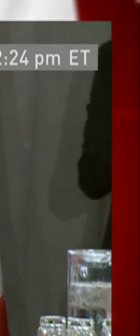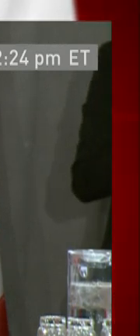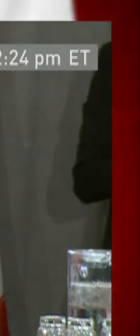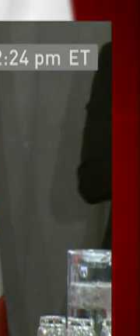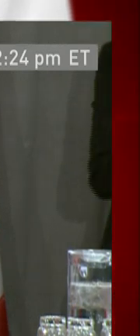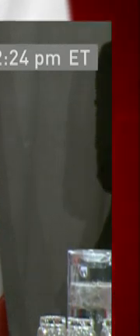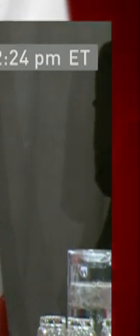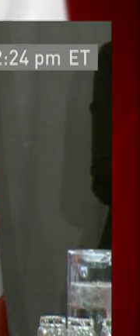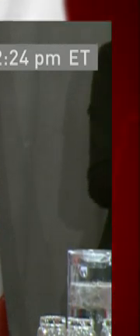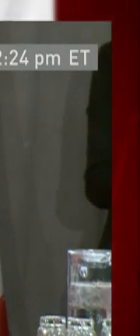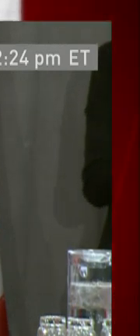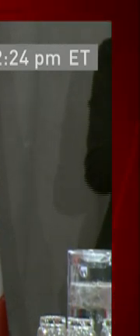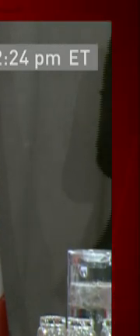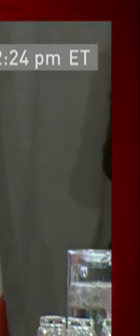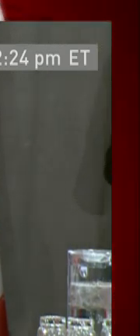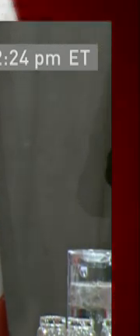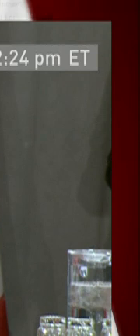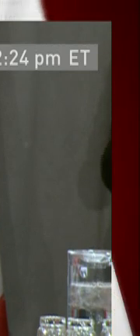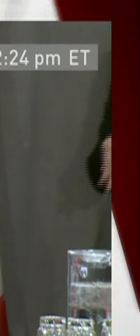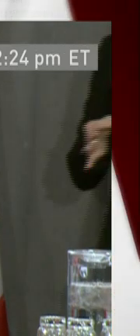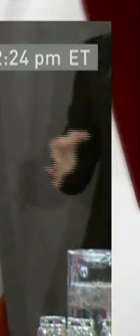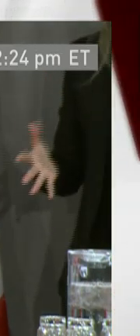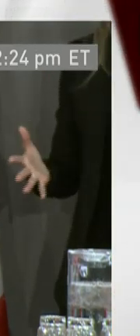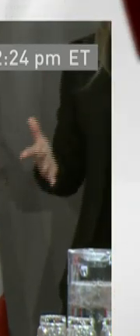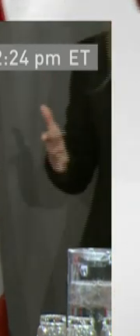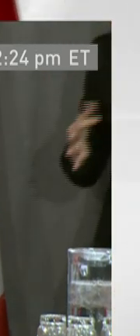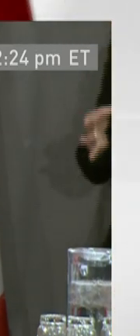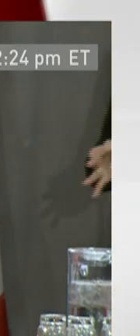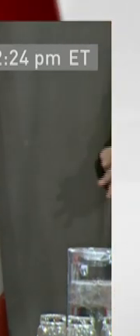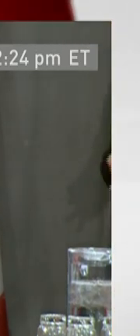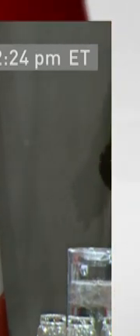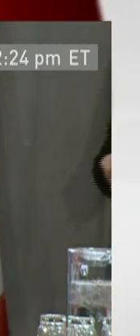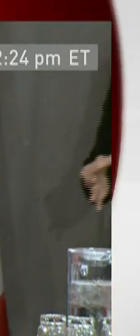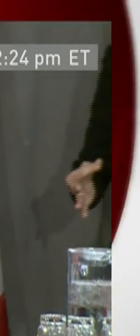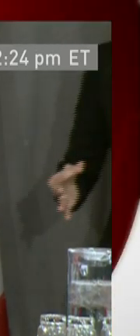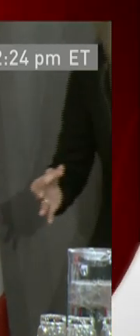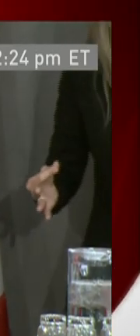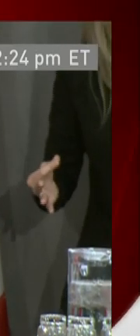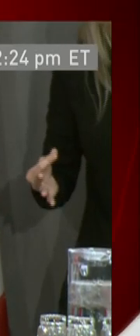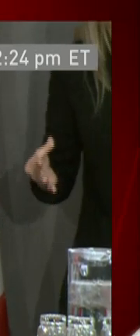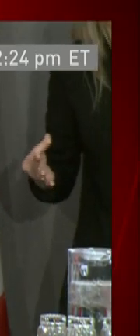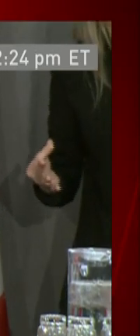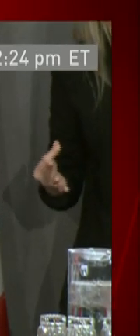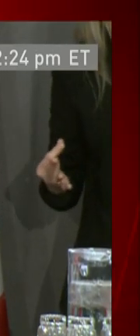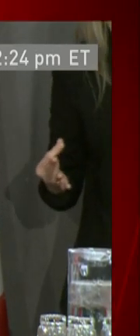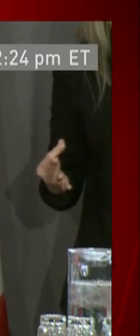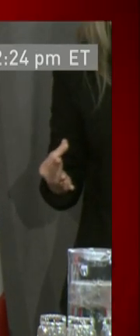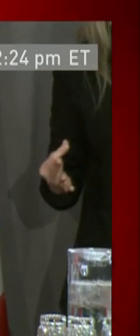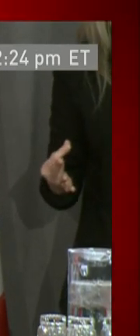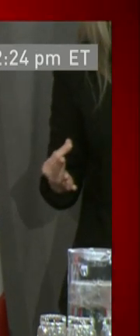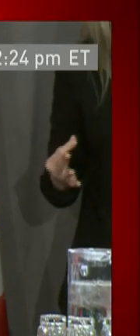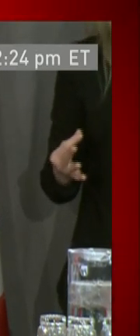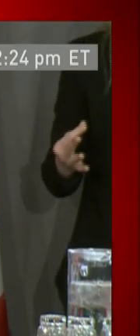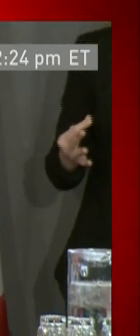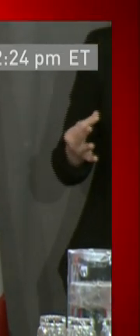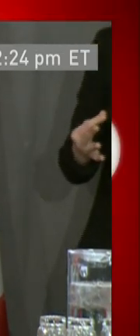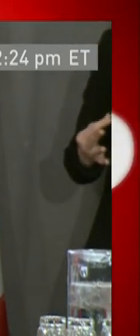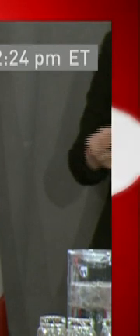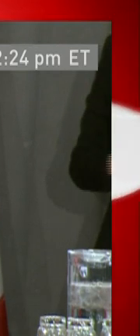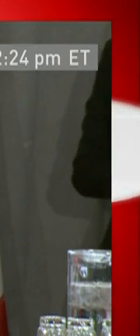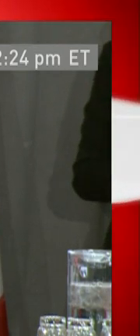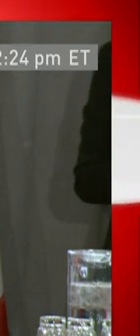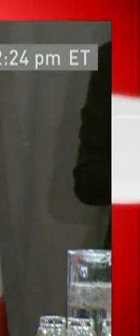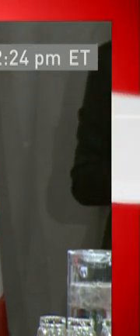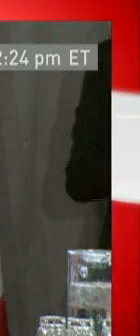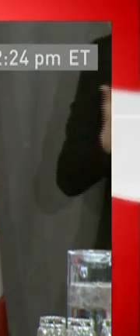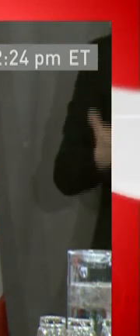but it's temporary. And I know we enter this at a time when the economy was in the